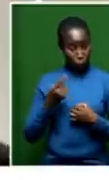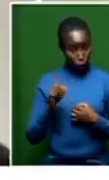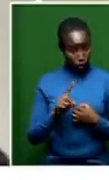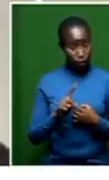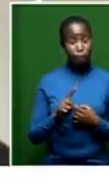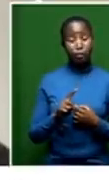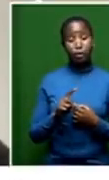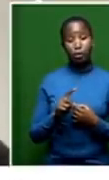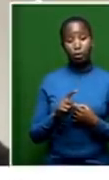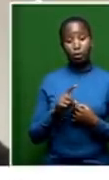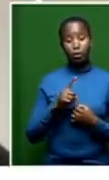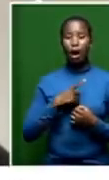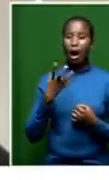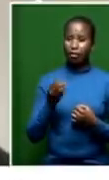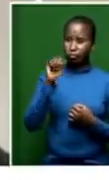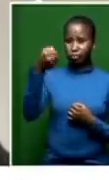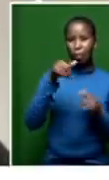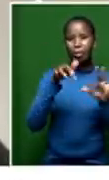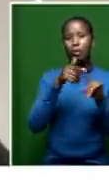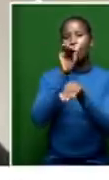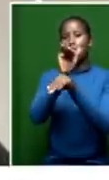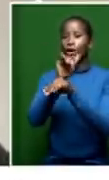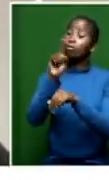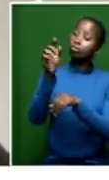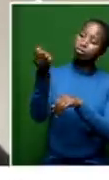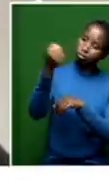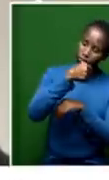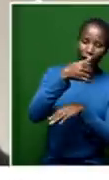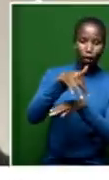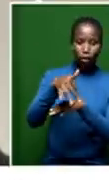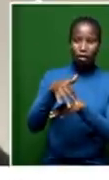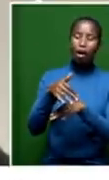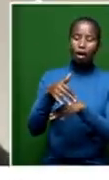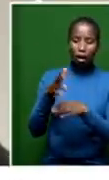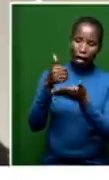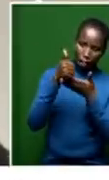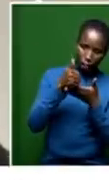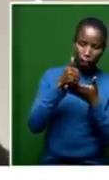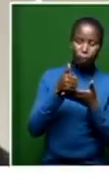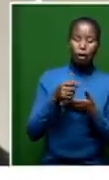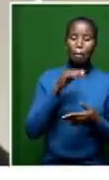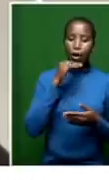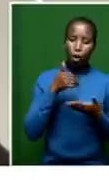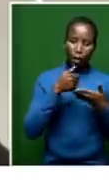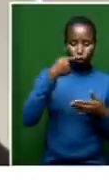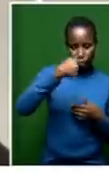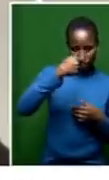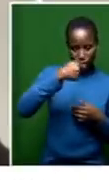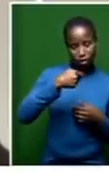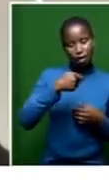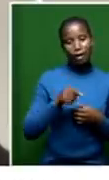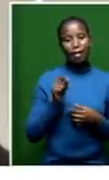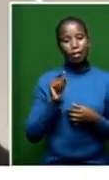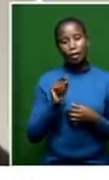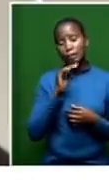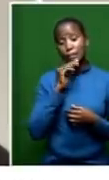sourcing out this external expert, has been influenced by that kind of a judgment, because it now means that we've got